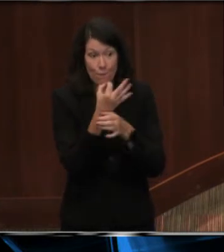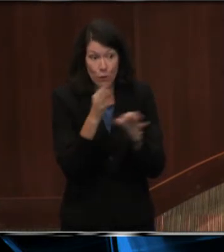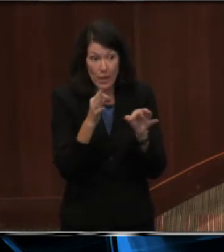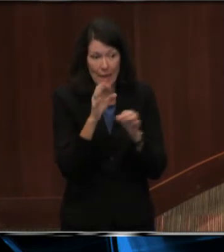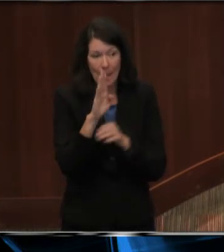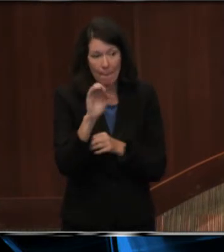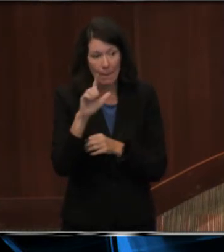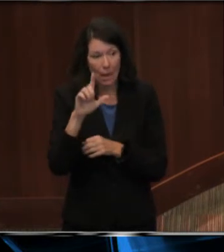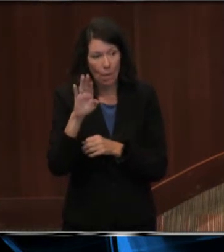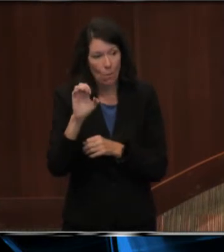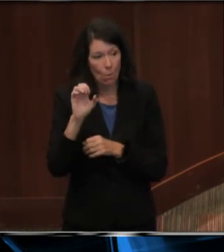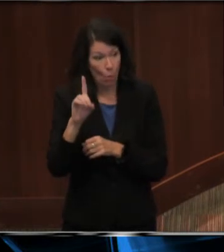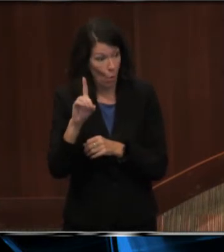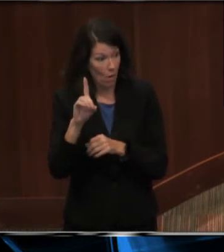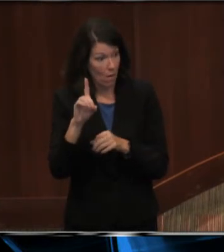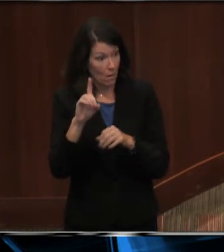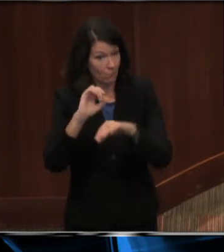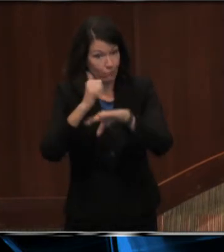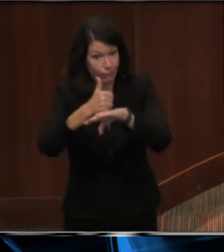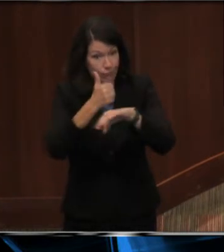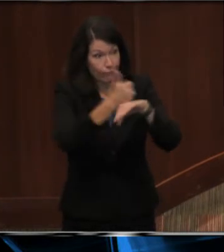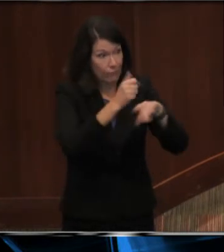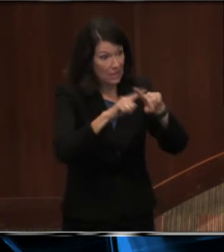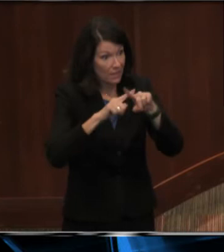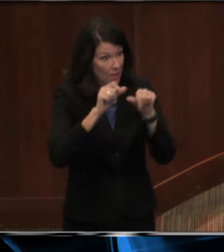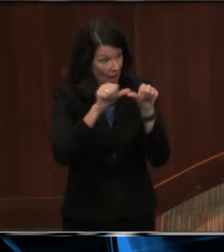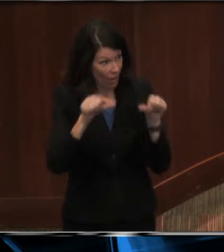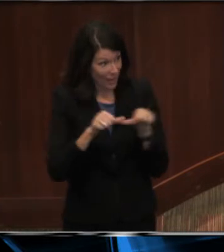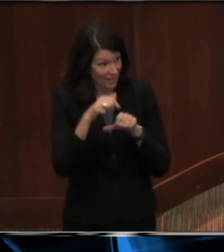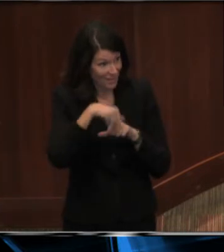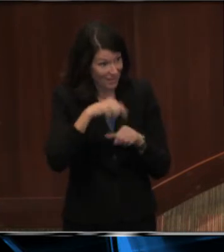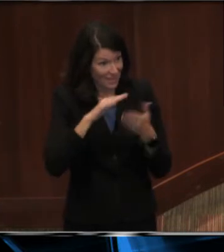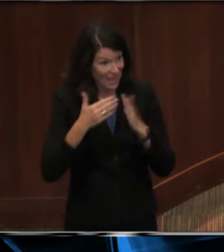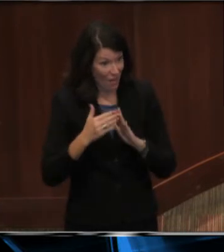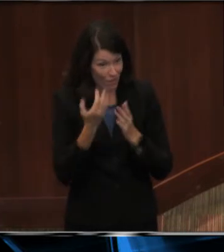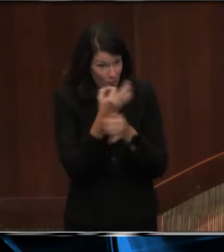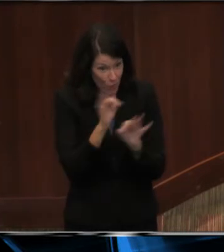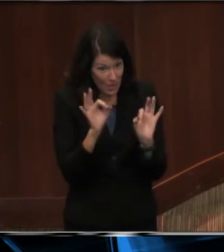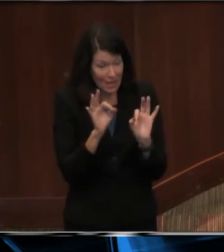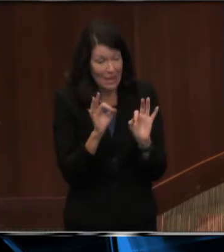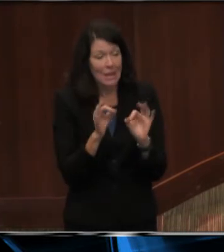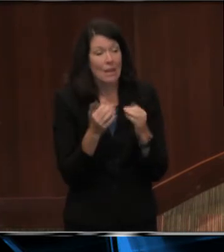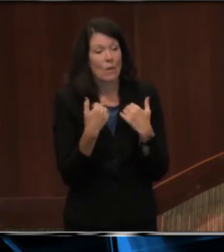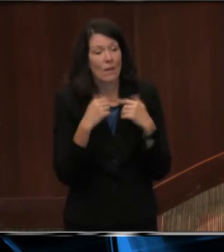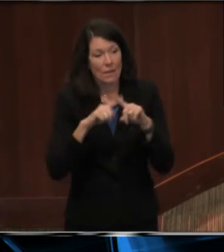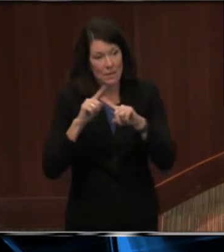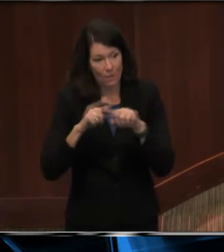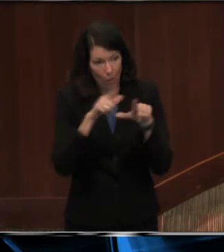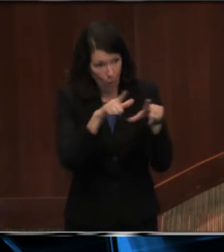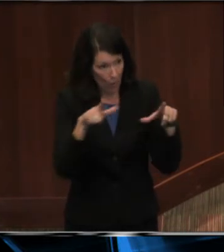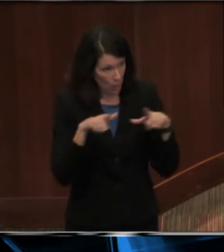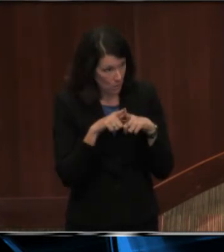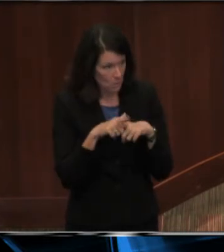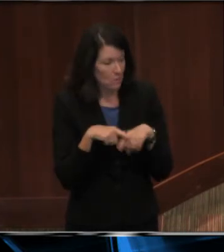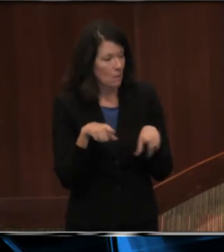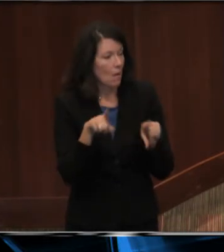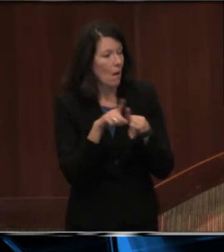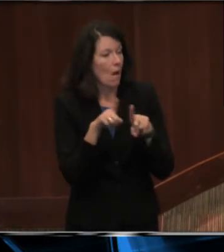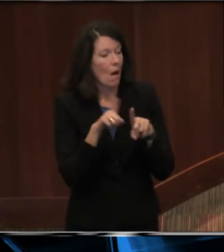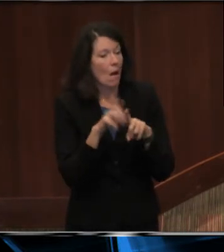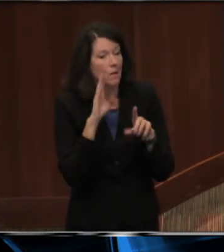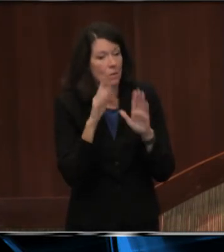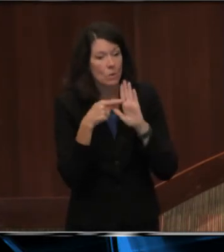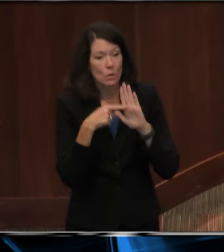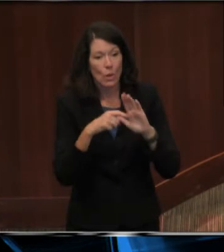the city from Lamar Advertising, so keep an eye out for those. I've got a link to a map of the locations. We'll also be featuring